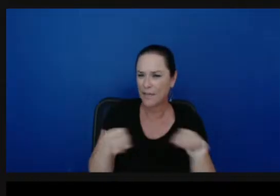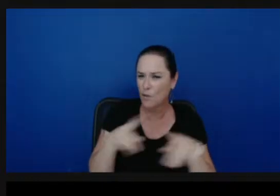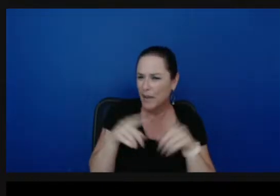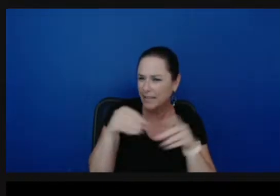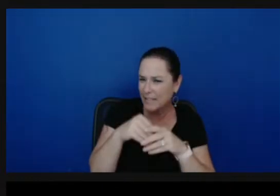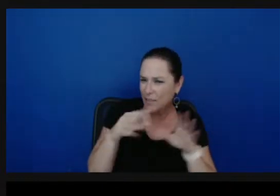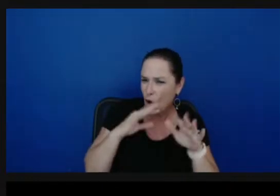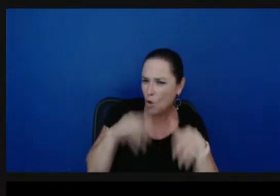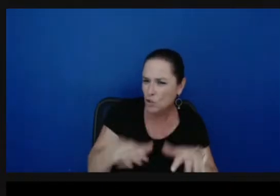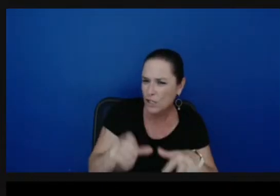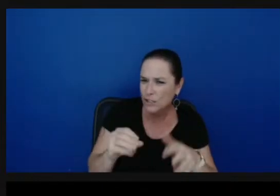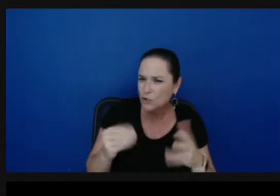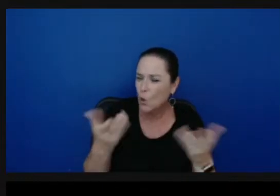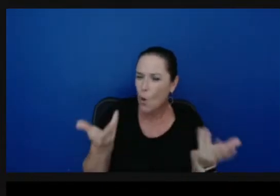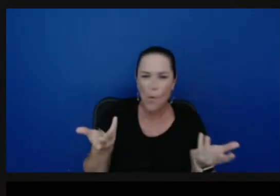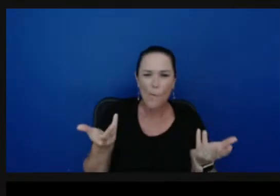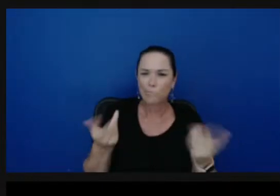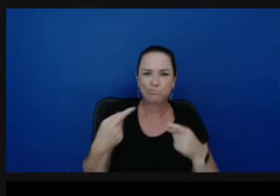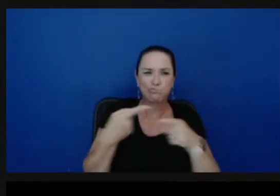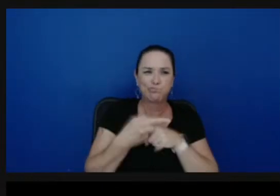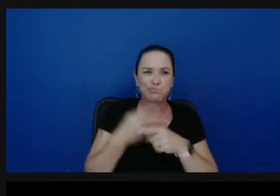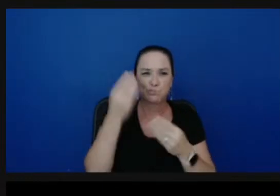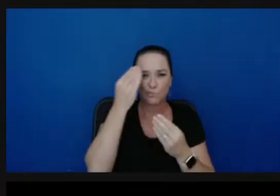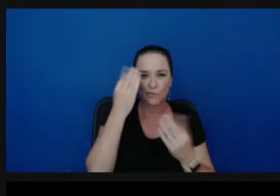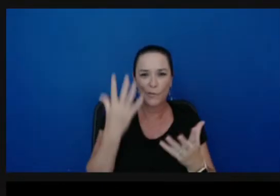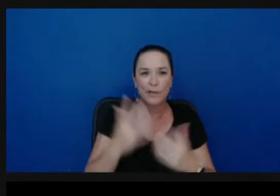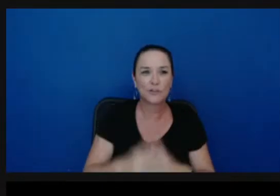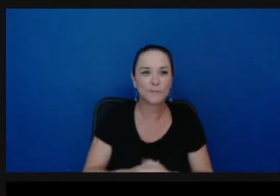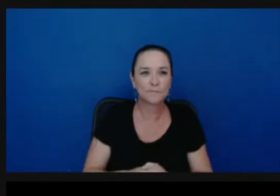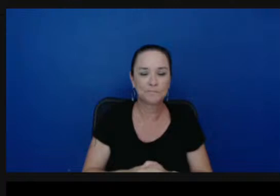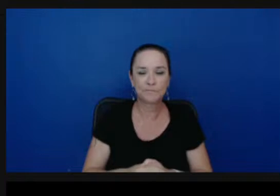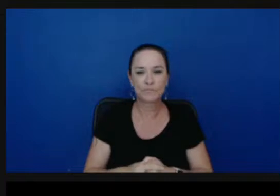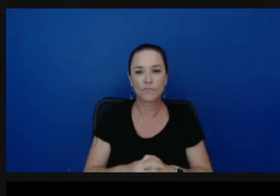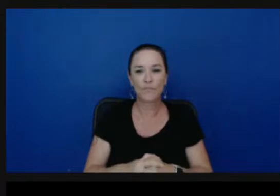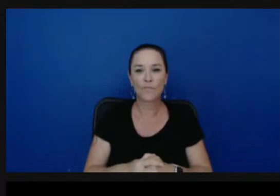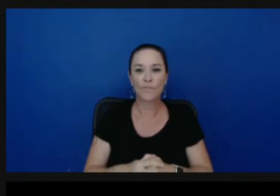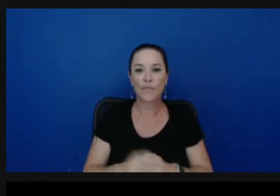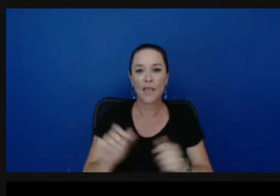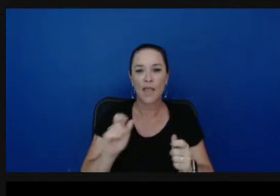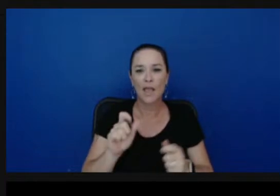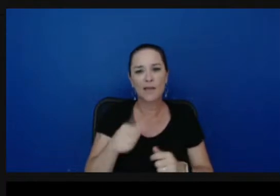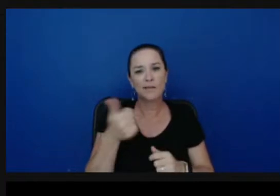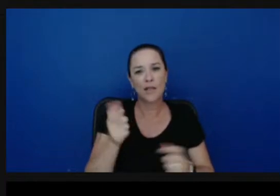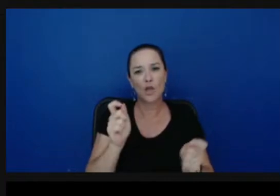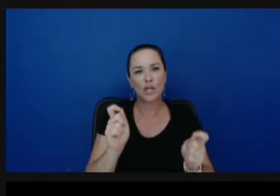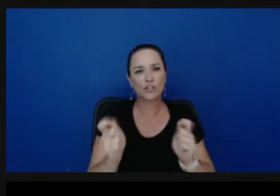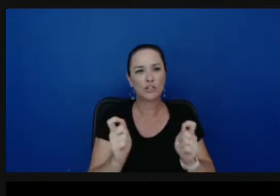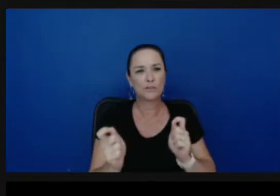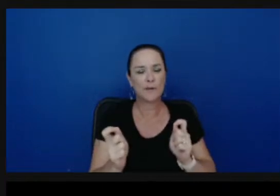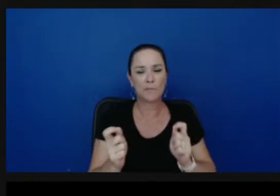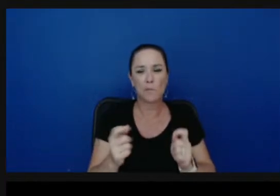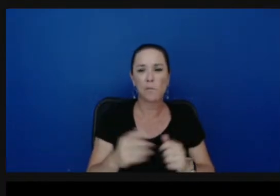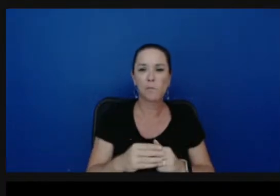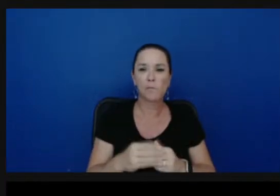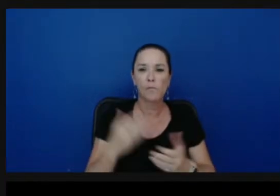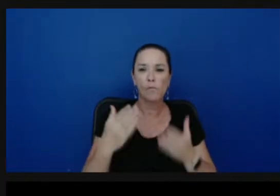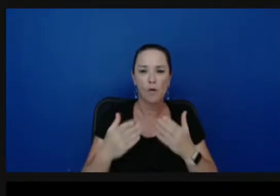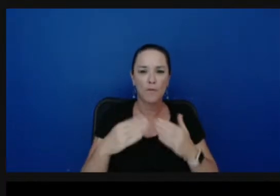3.2 coming up just offshore of South Kona. Another adjustment, likely of the flank of Maunaloa there.